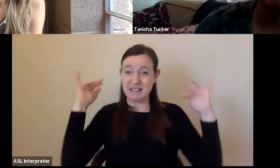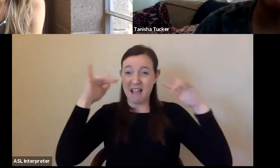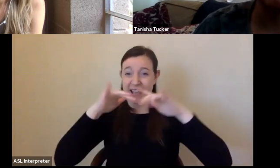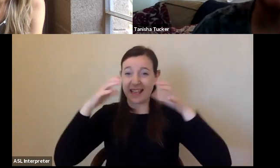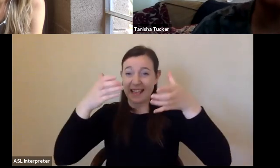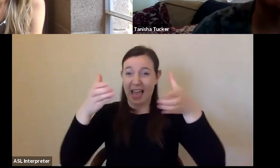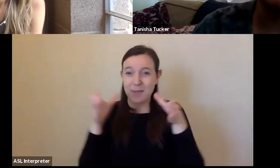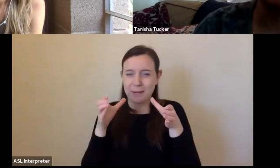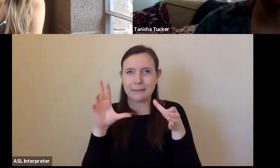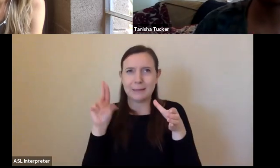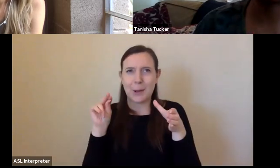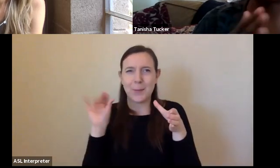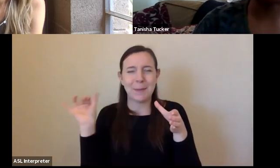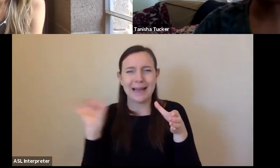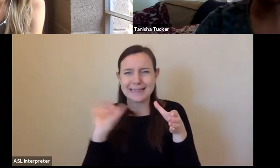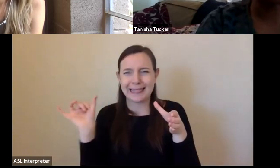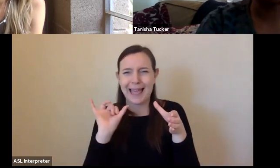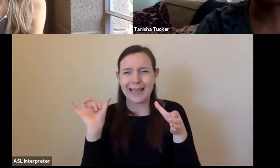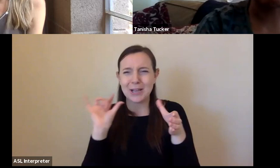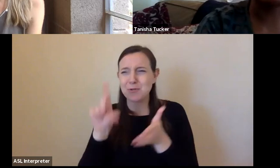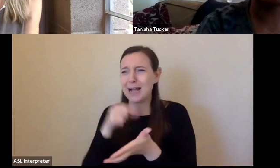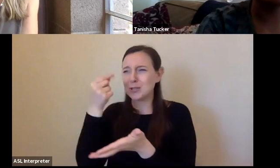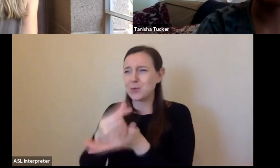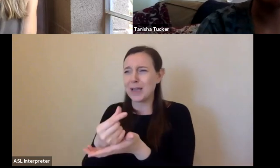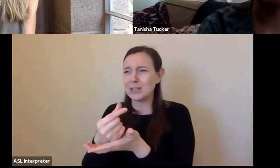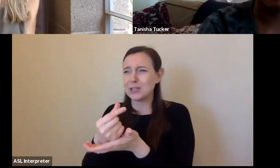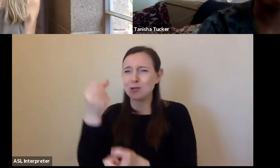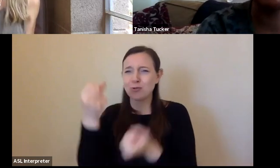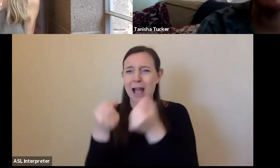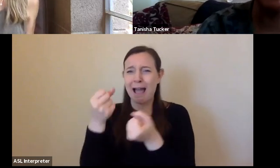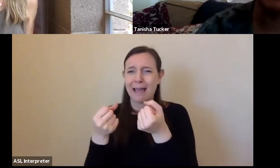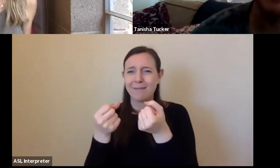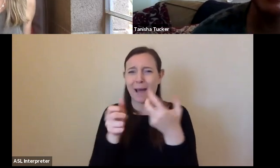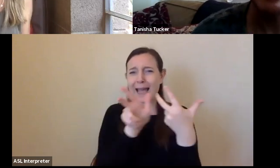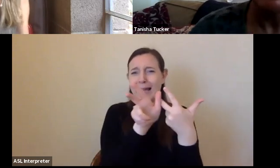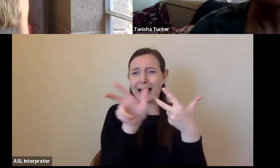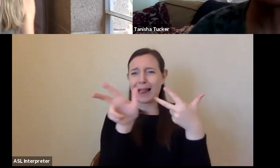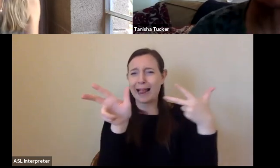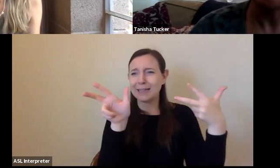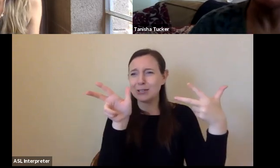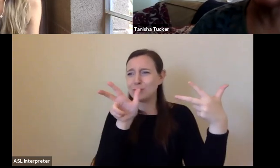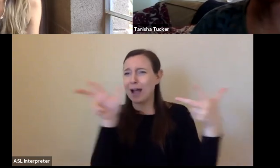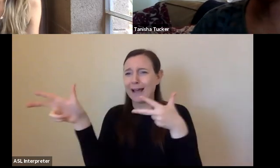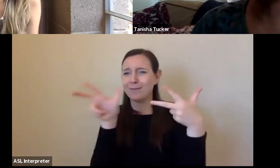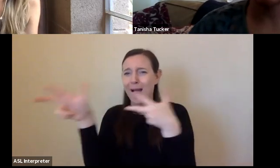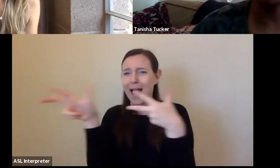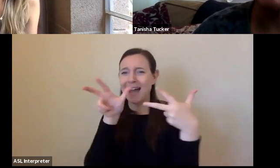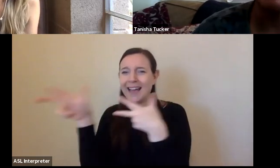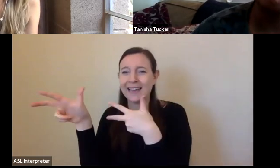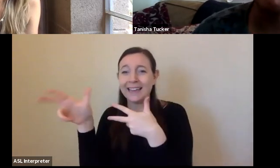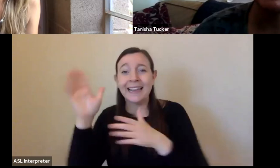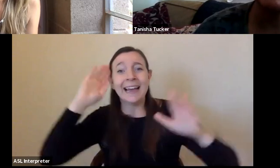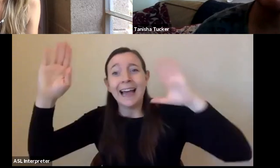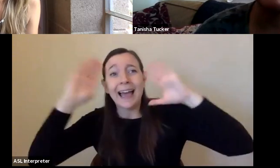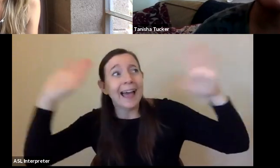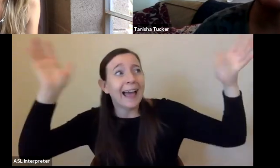these drive-by graduations. I'm going to have to schedule people to come in at certain hours. Okay. So I do want to have it like,